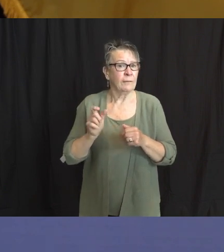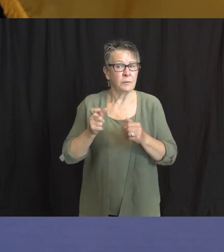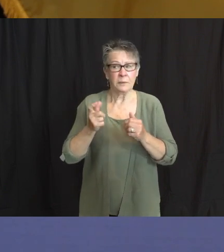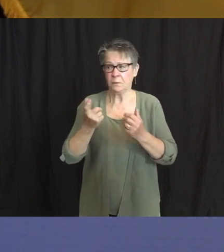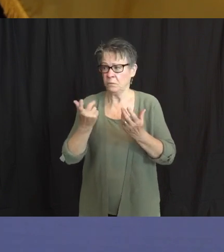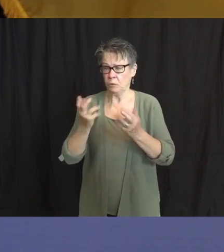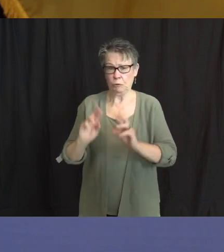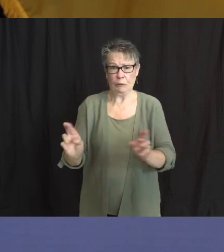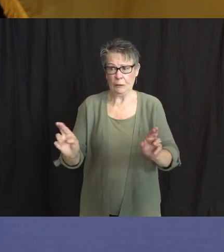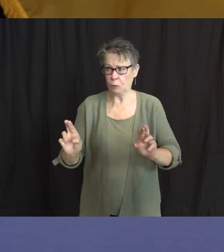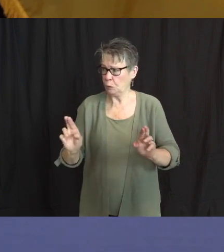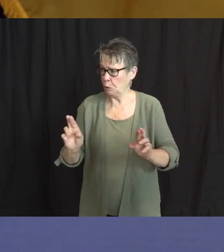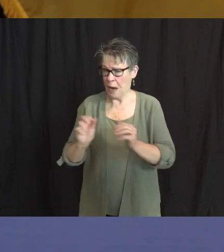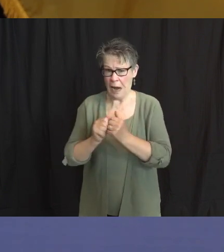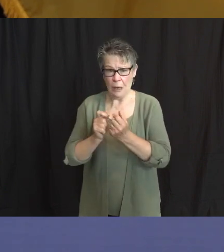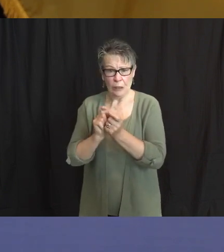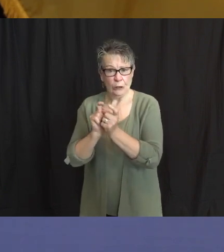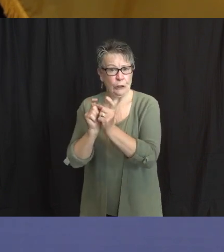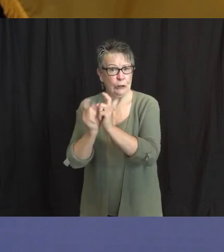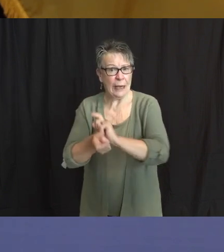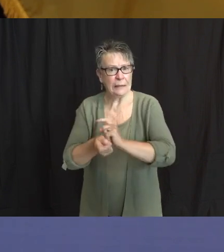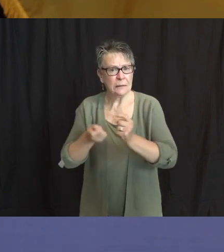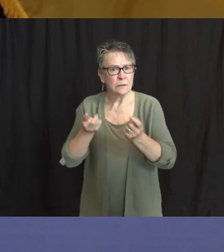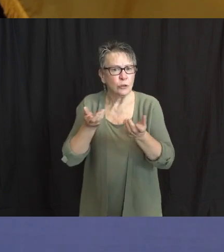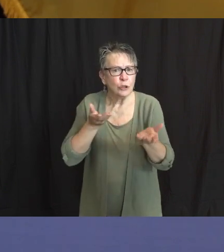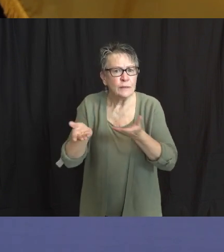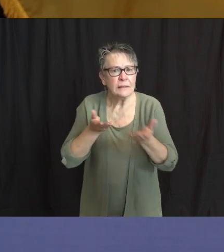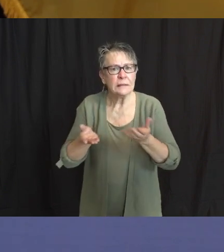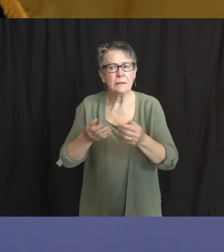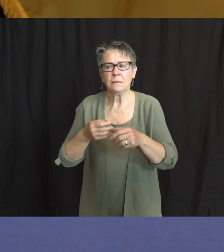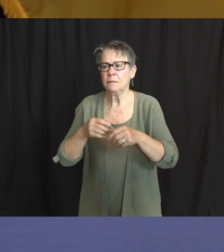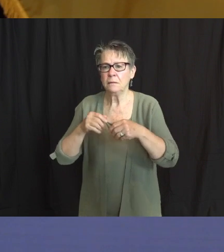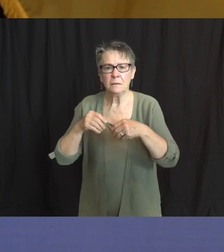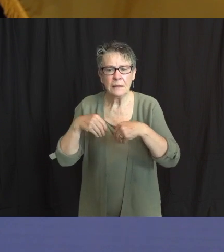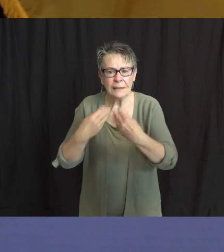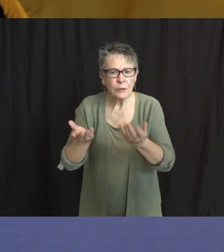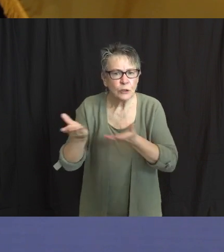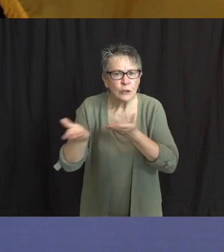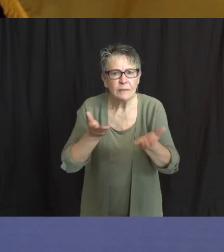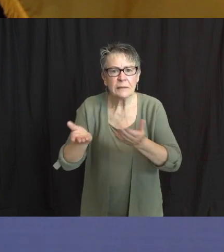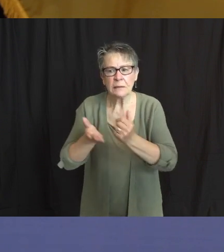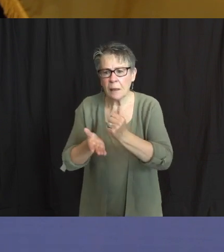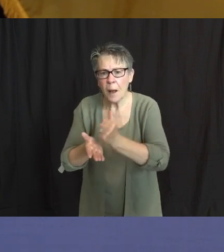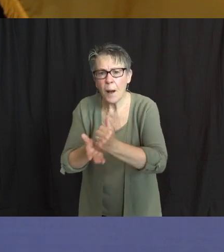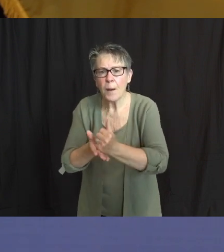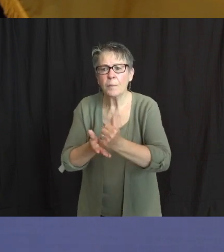to repurpose and redeploy staff to urgent care roles to the extent feasible.